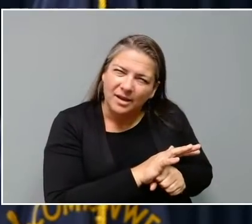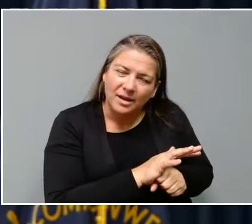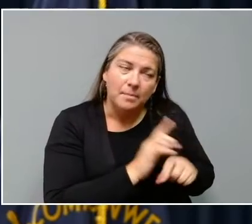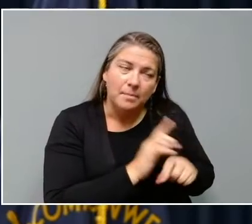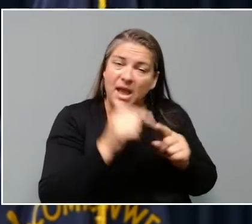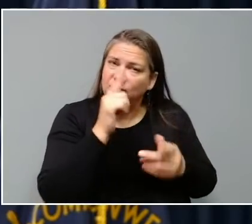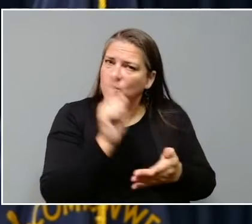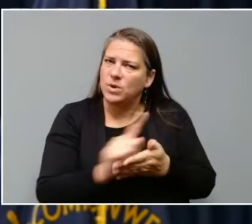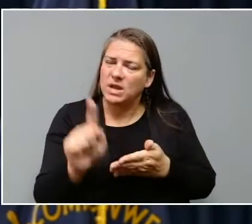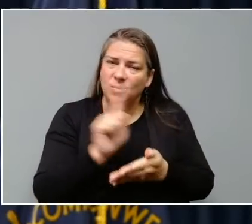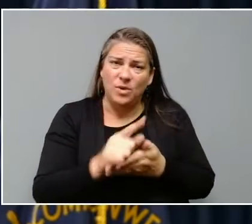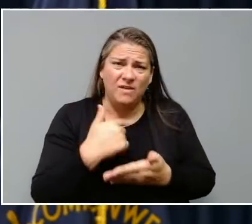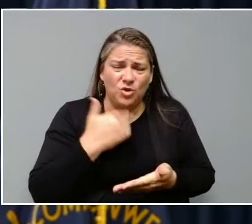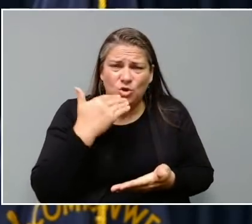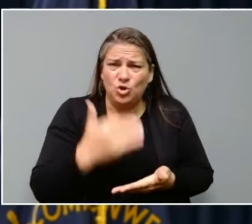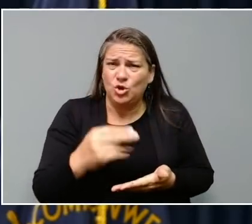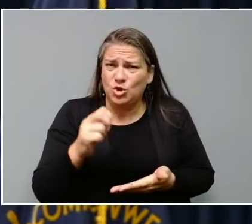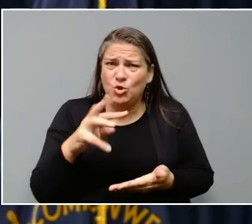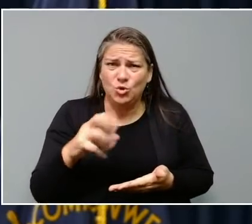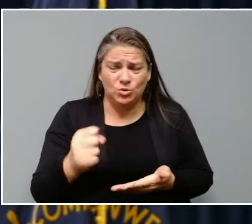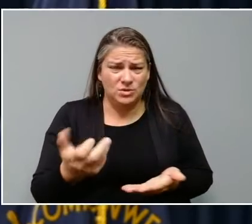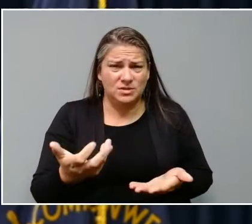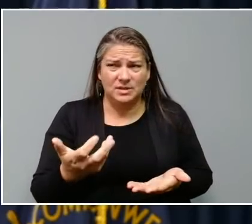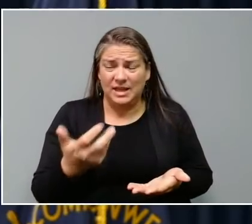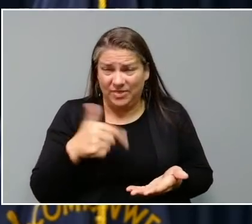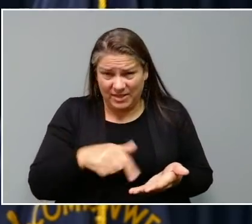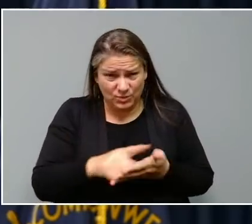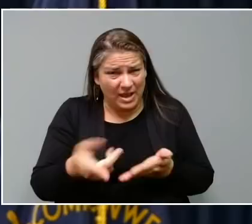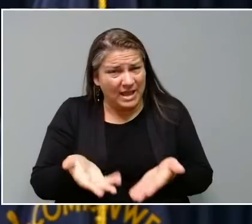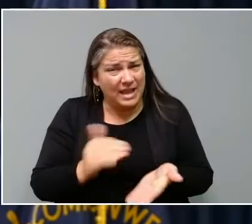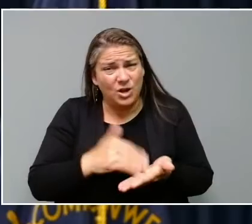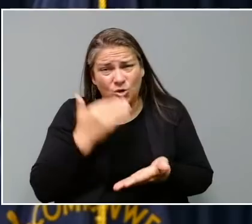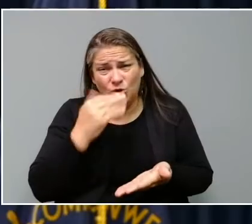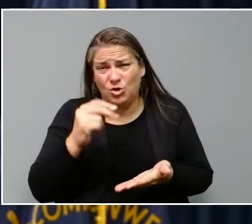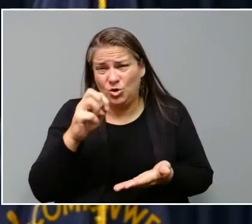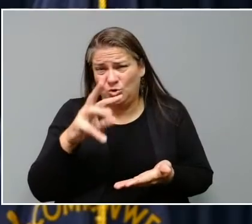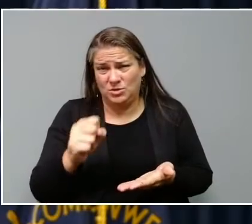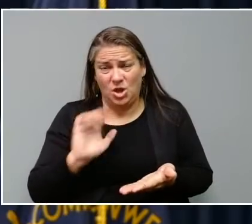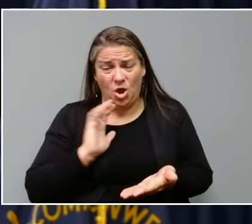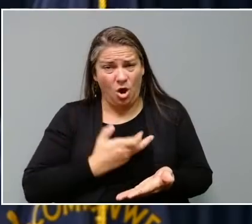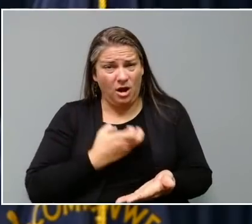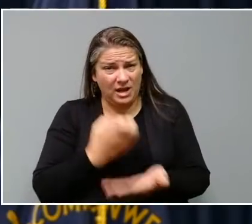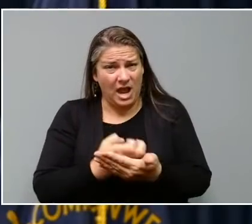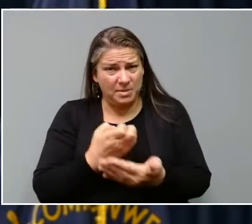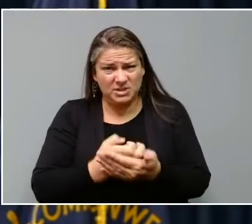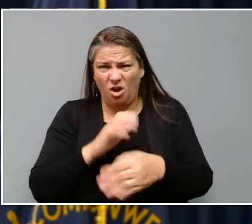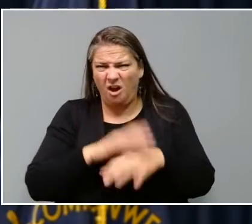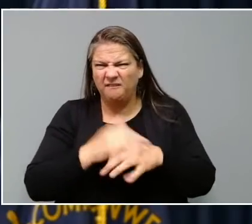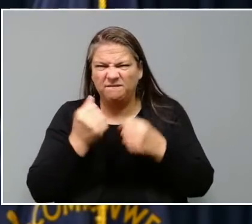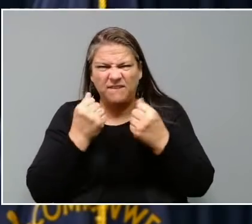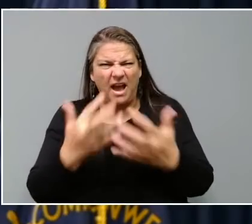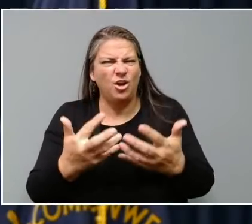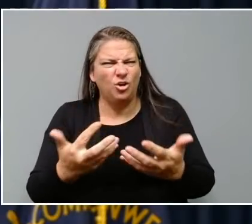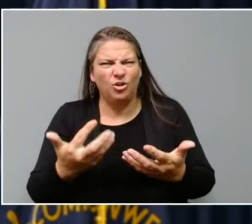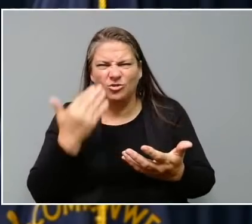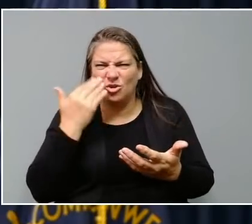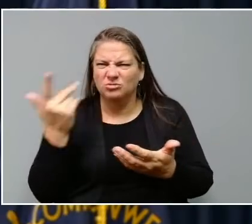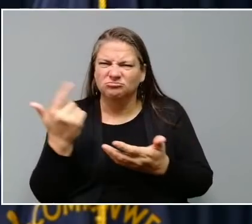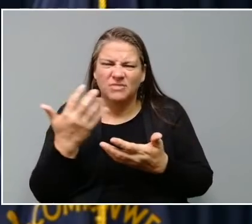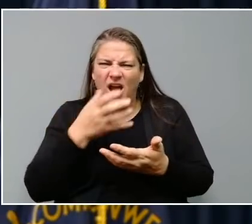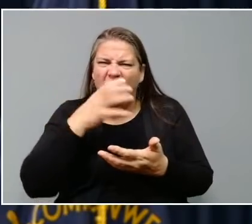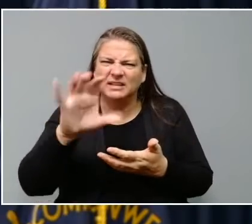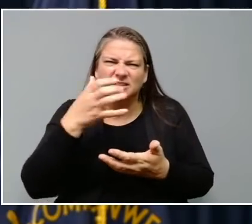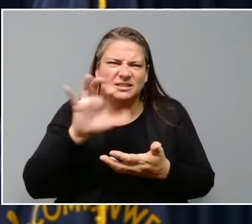development news. And we do again this week. I've been saying our economy is on fire, and that hot streak